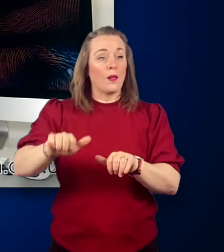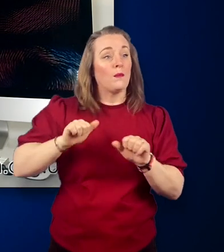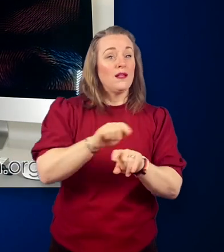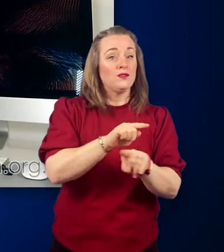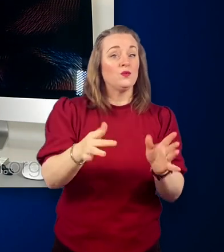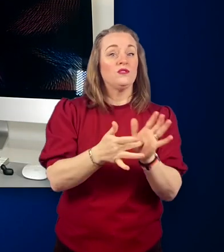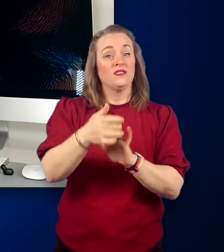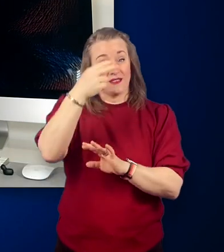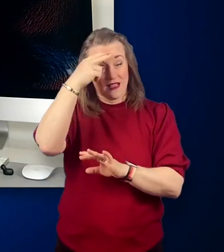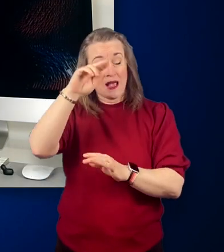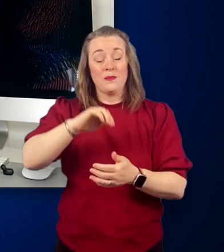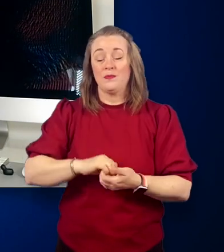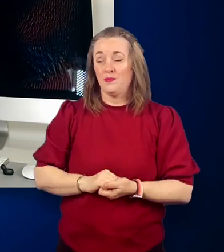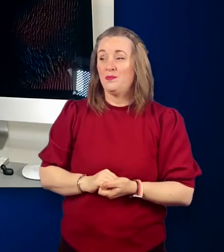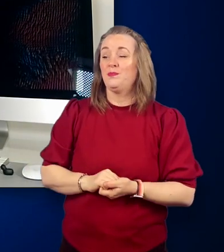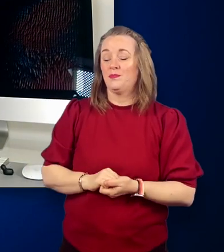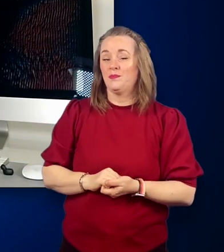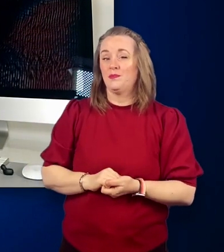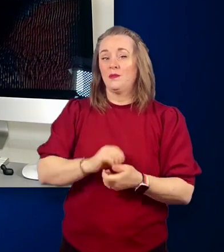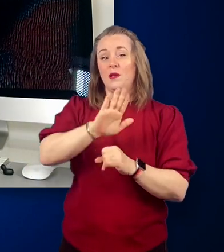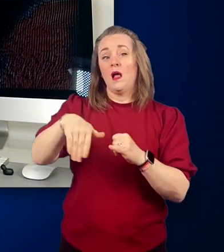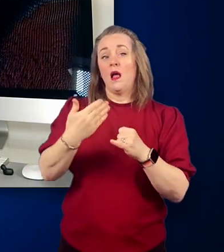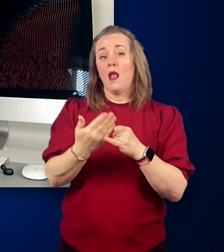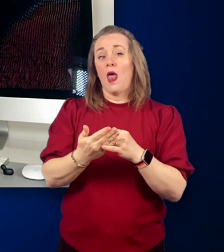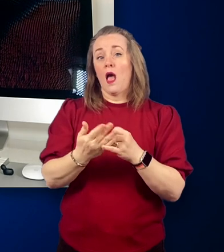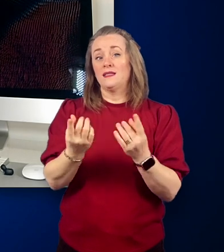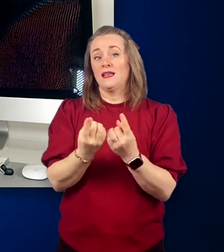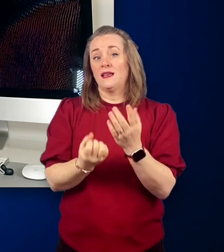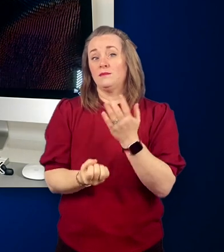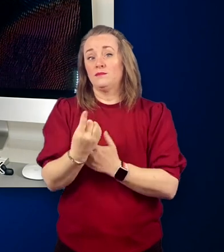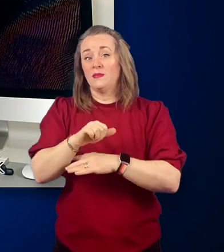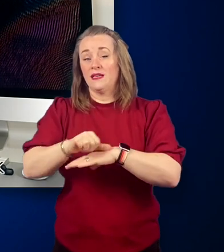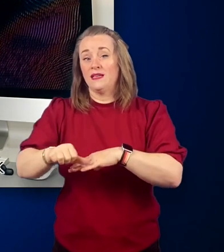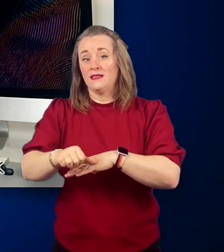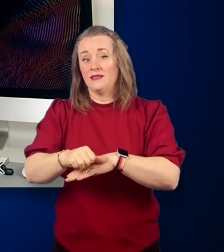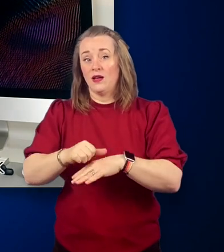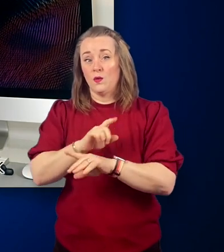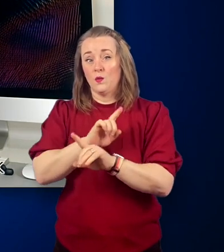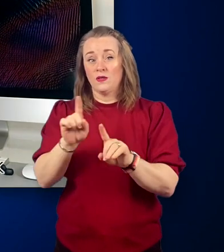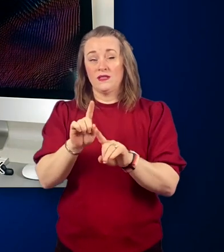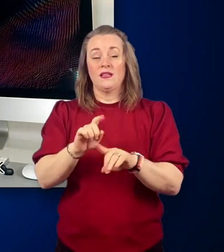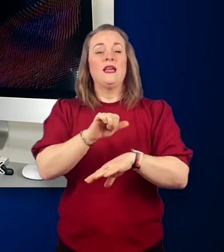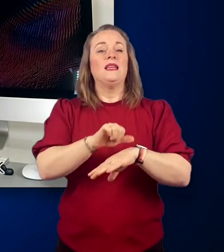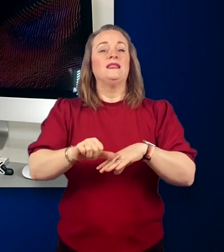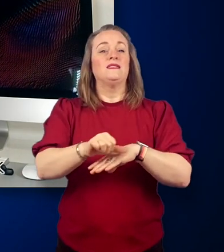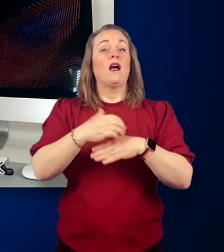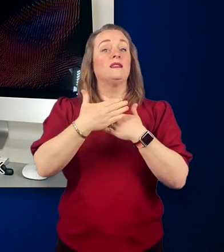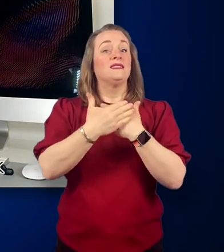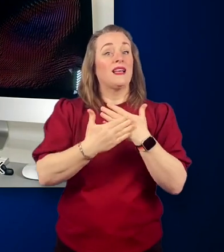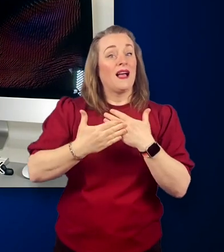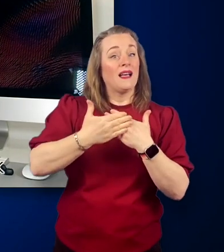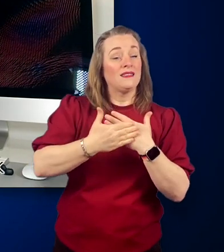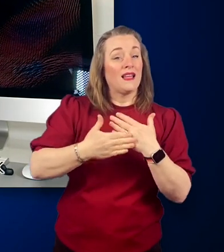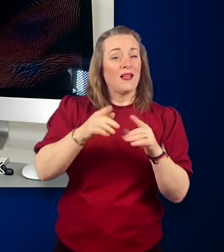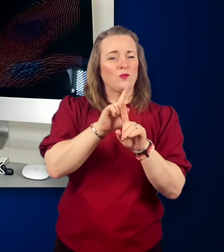Jesus' name. And the final Easter event is the one on Easter Saturday, and it will be a